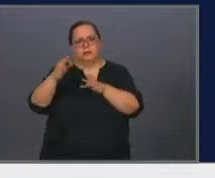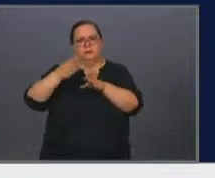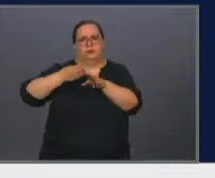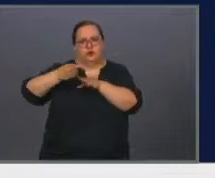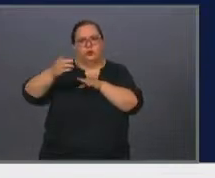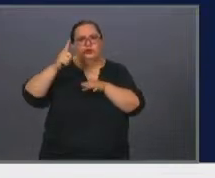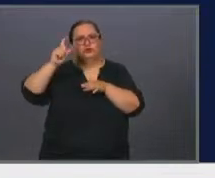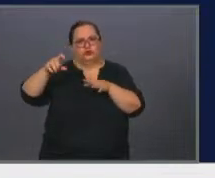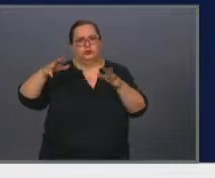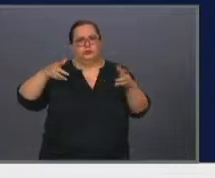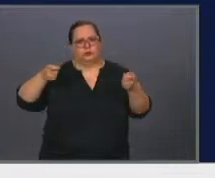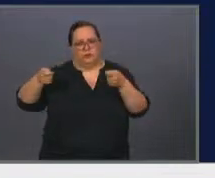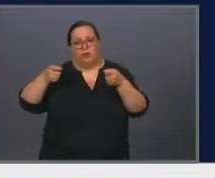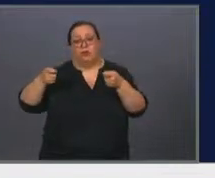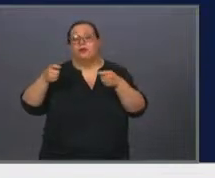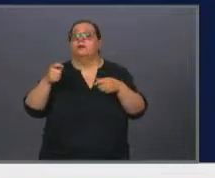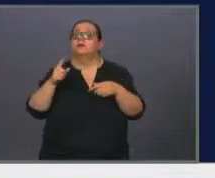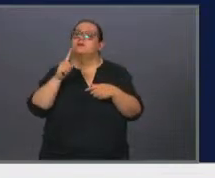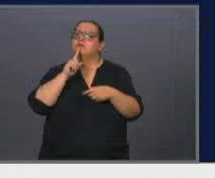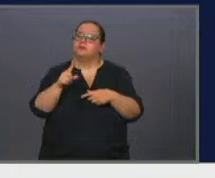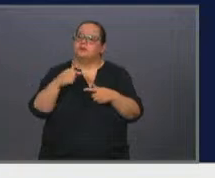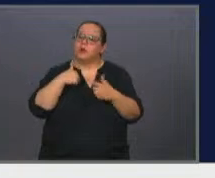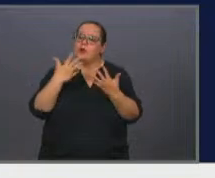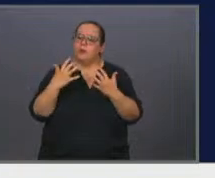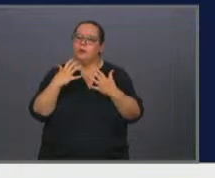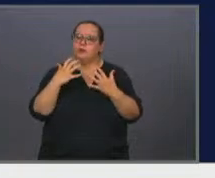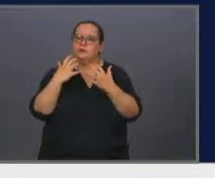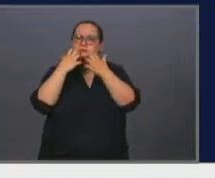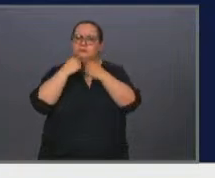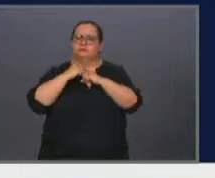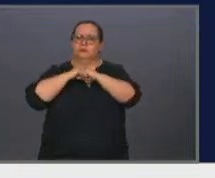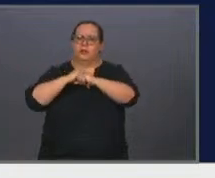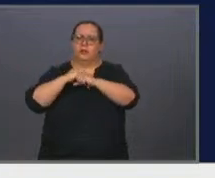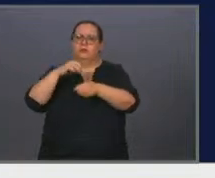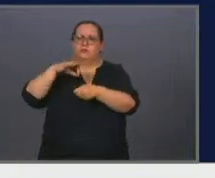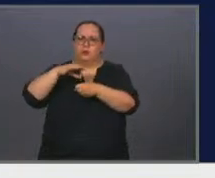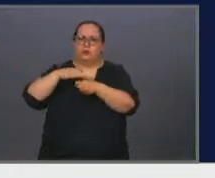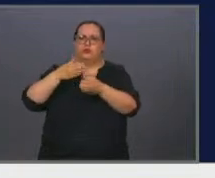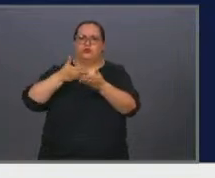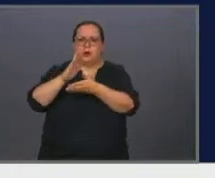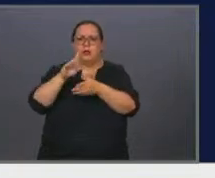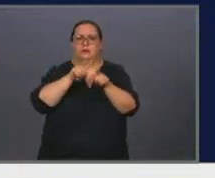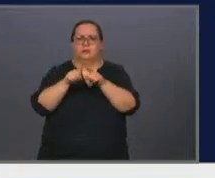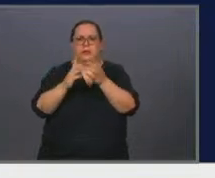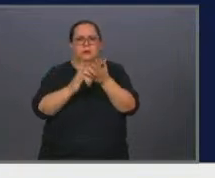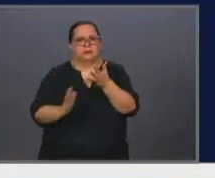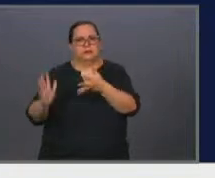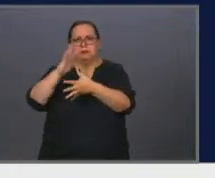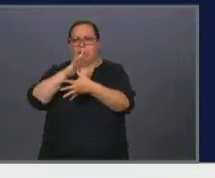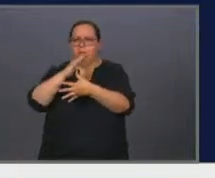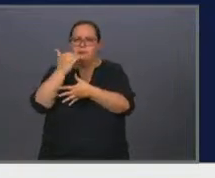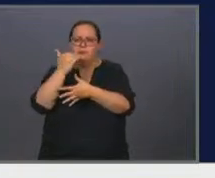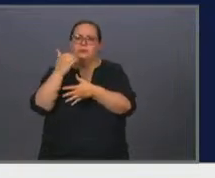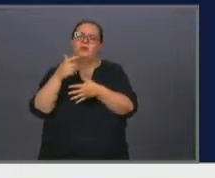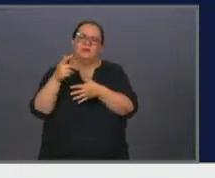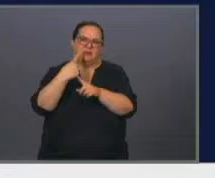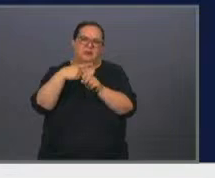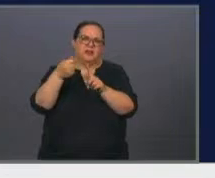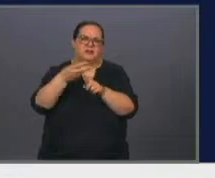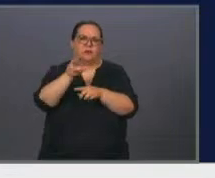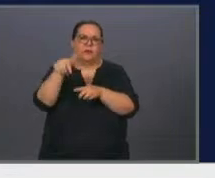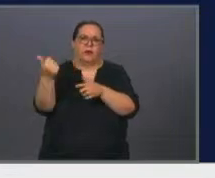I really want to protect voter rights as a top priority, and I have a number of other